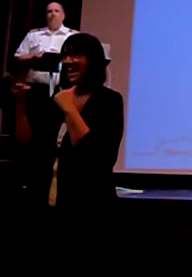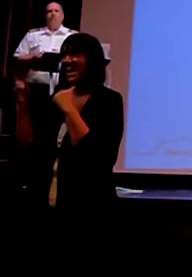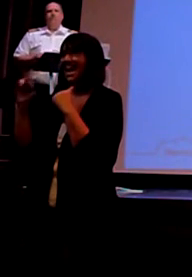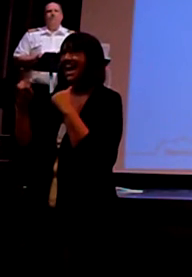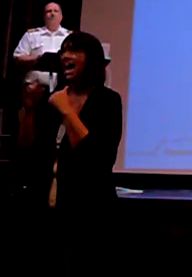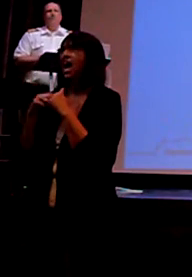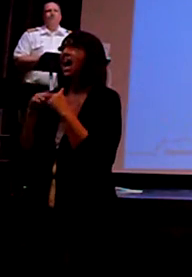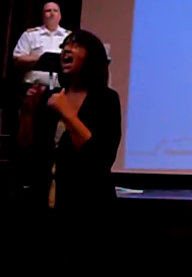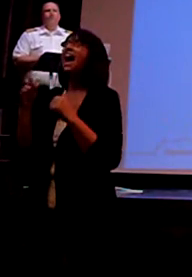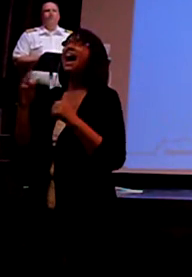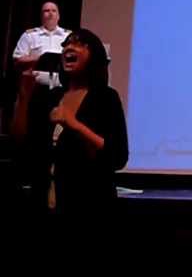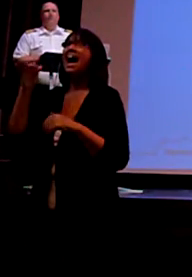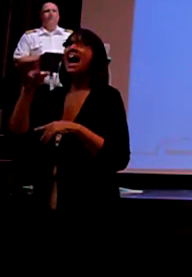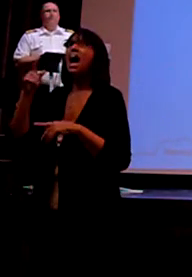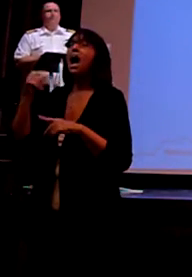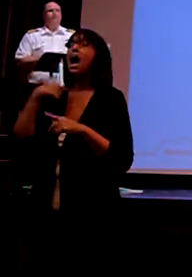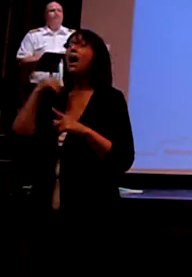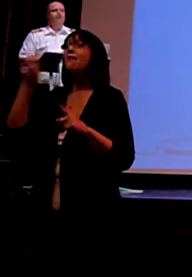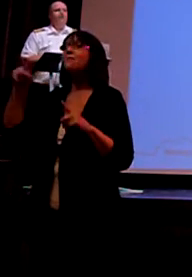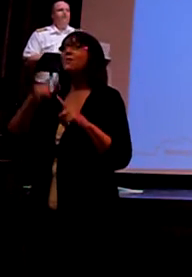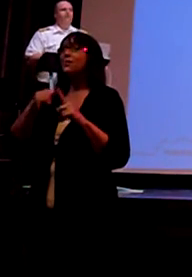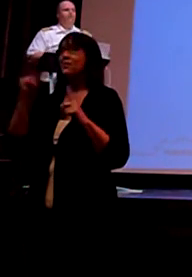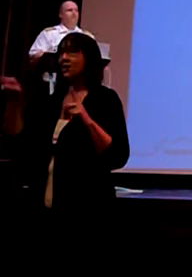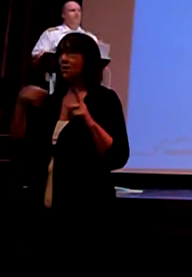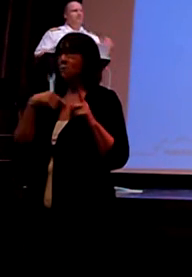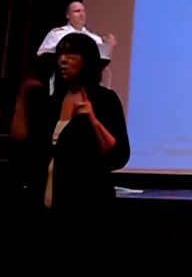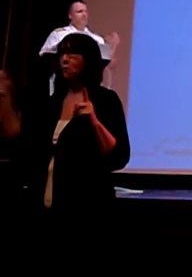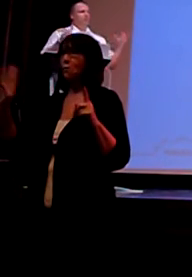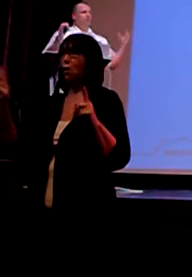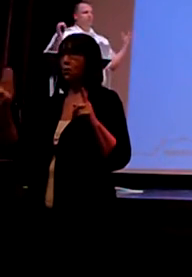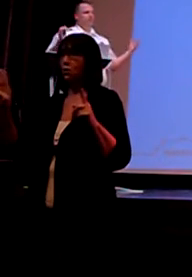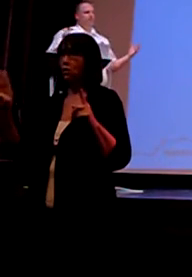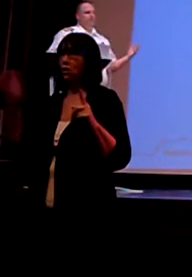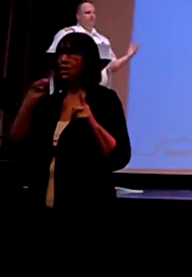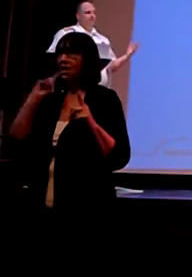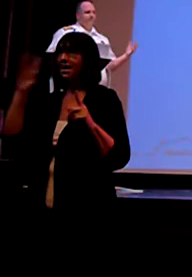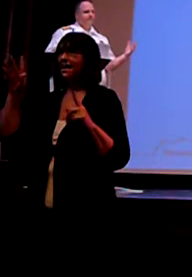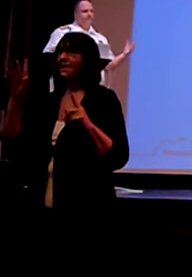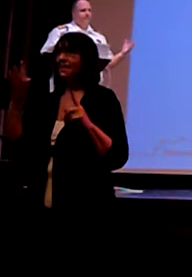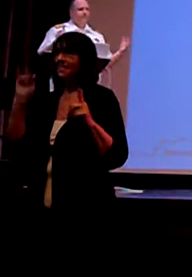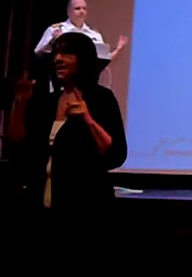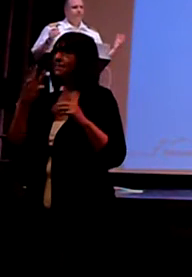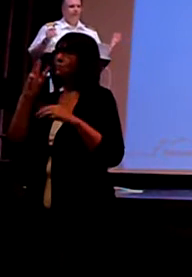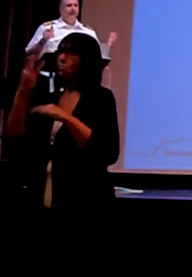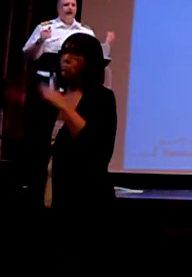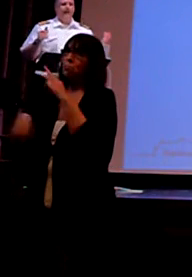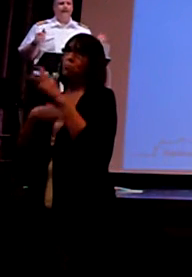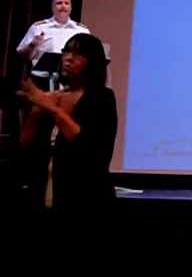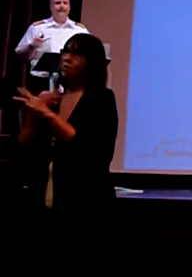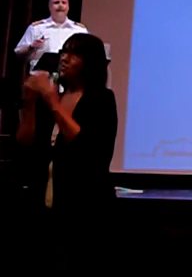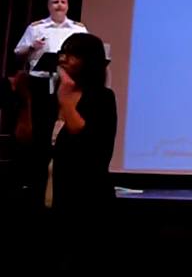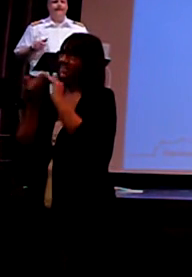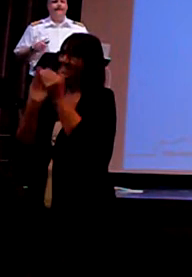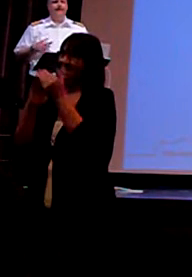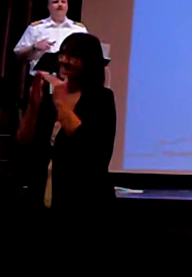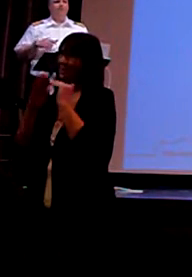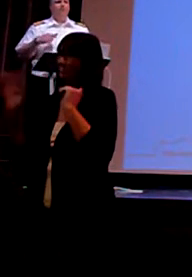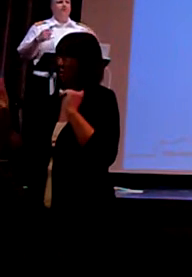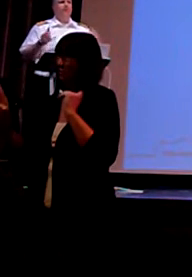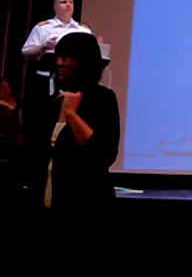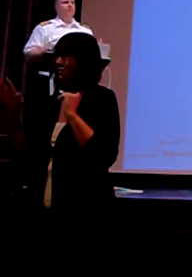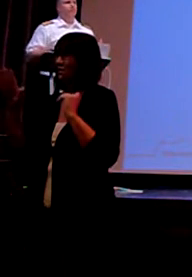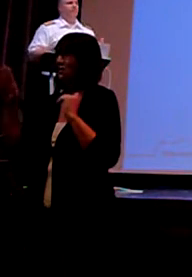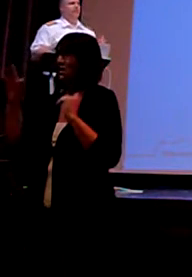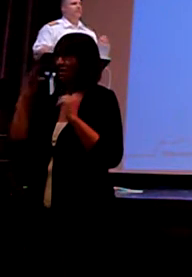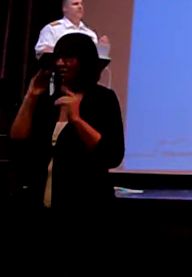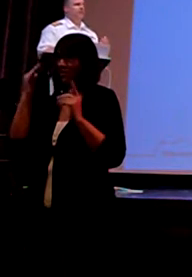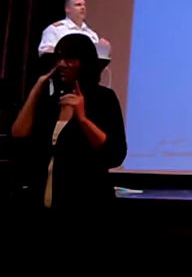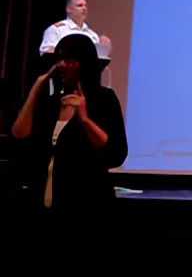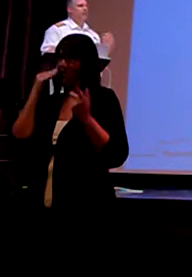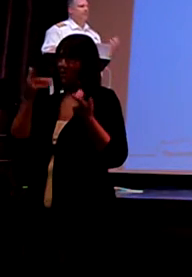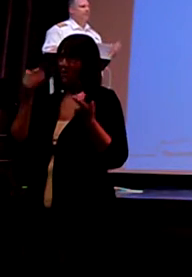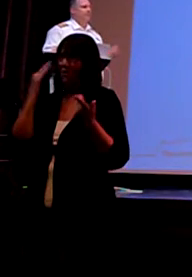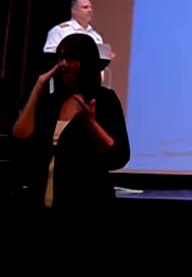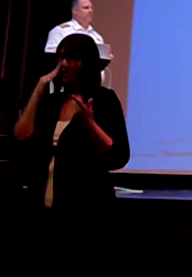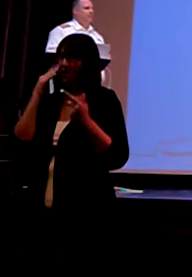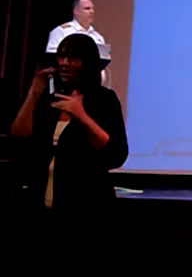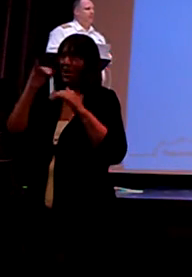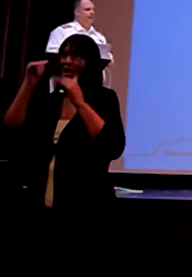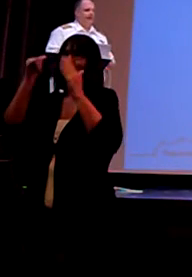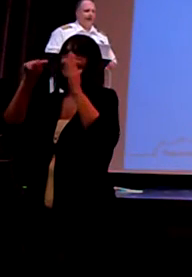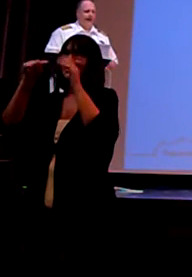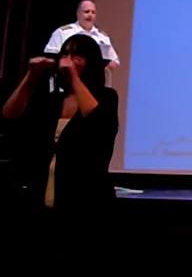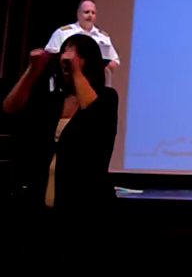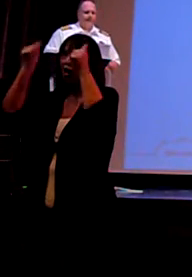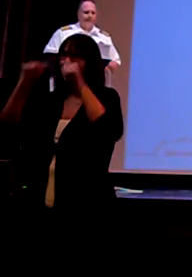Then we went to Barcelona, and of course this is a world city. And everybody knows about the